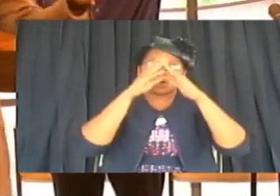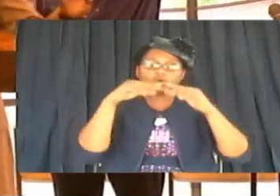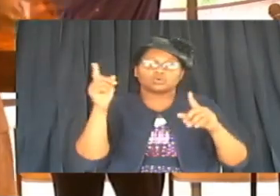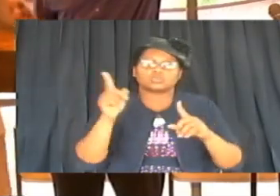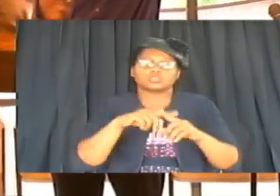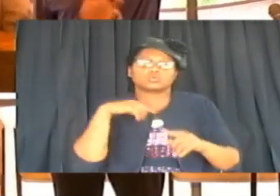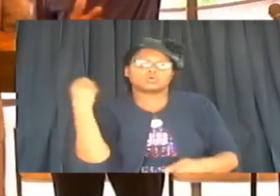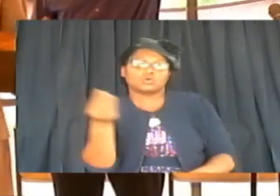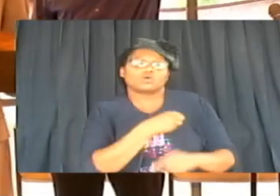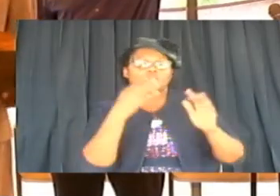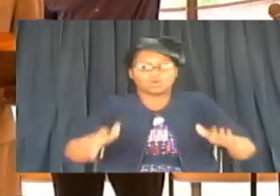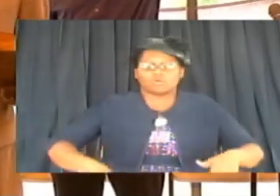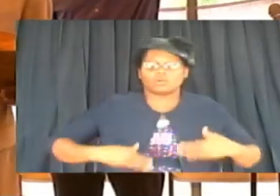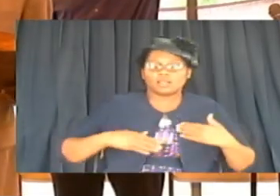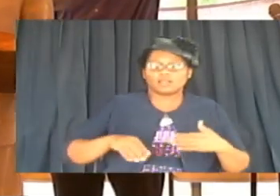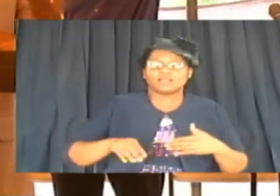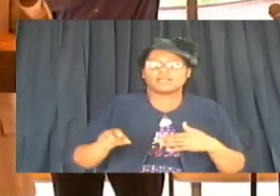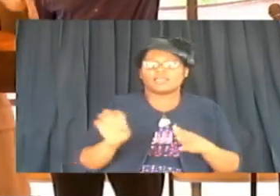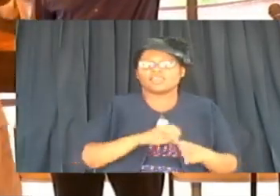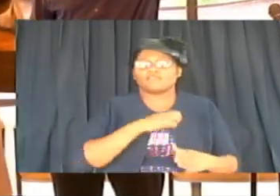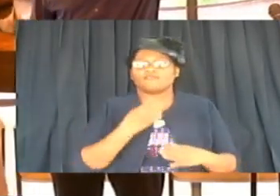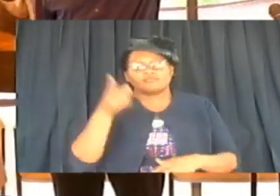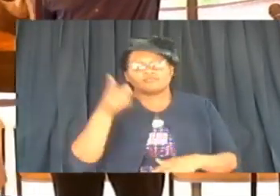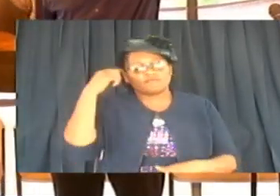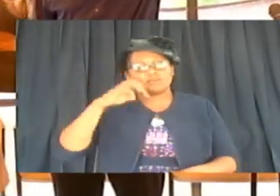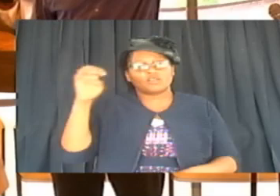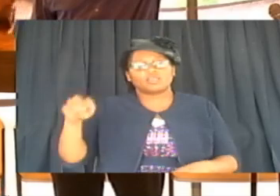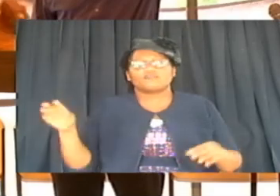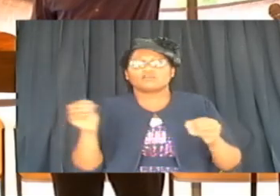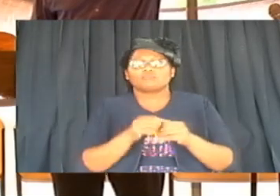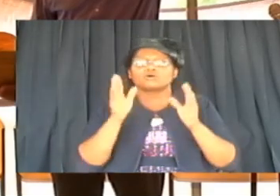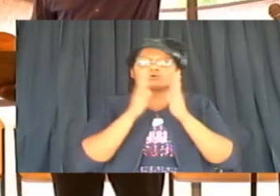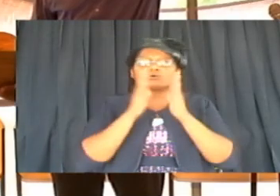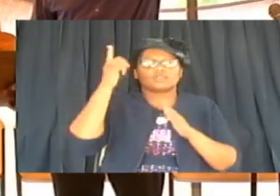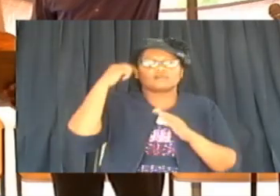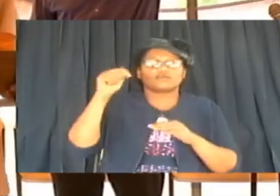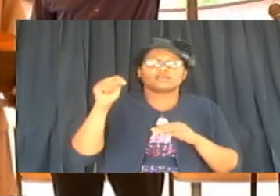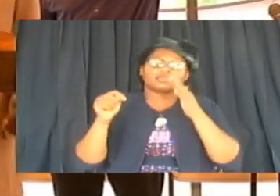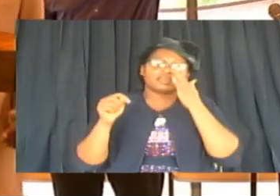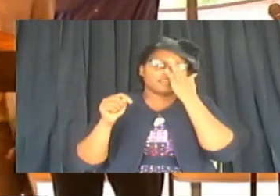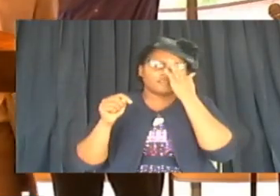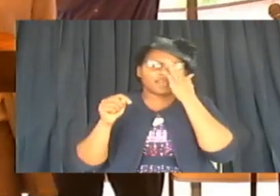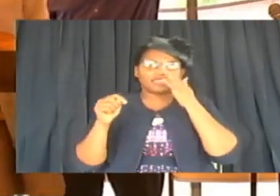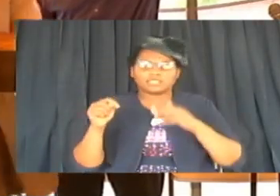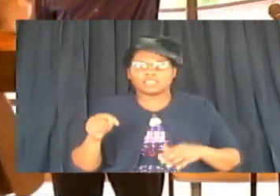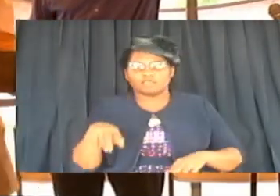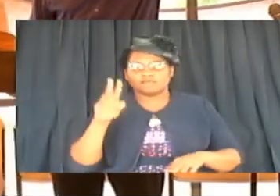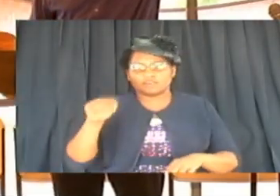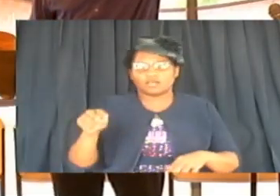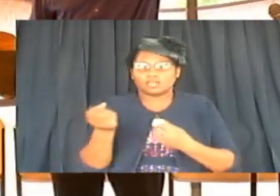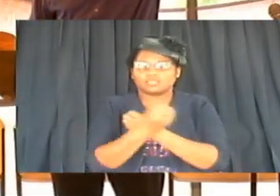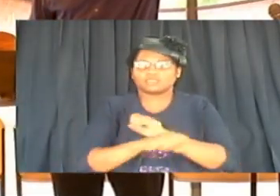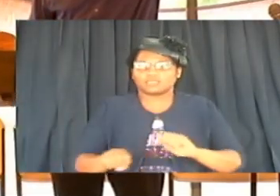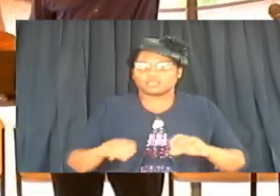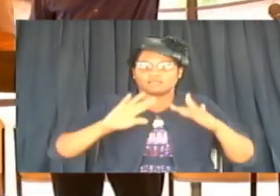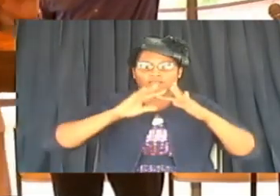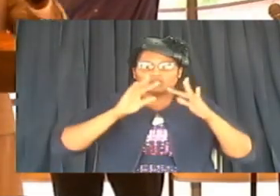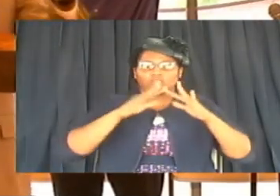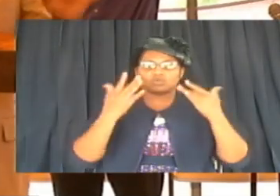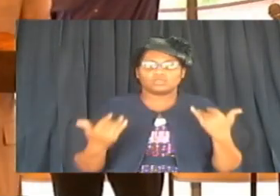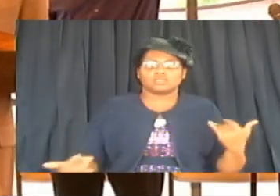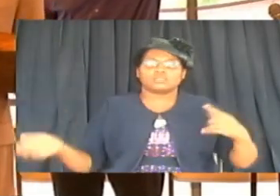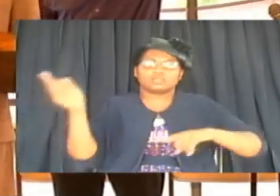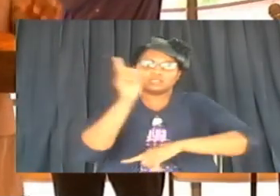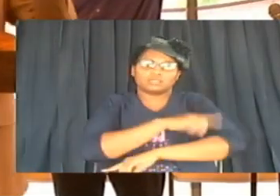forth, even forevermore. We pray for every unsaved that was tuned in to this stream today. I pray, God, that if they have